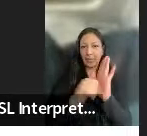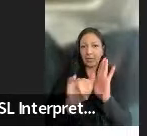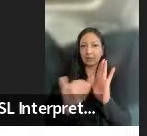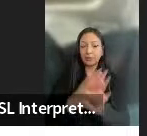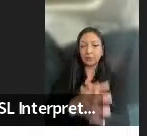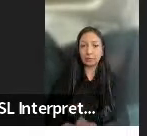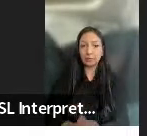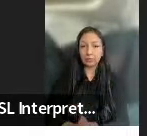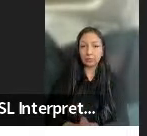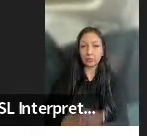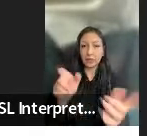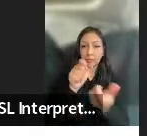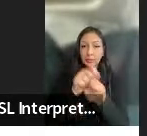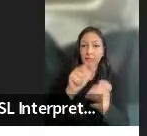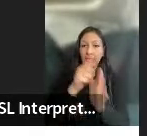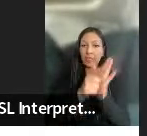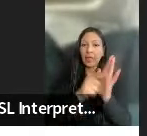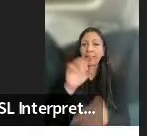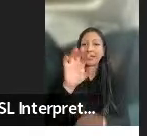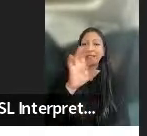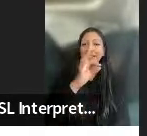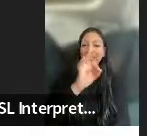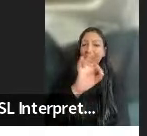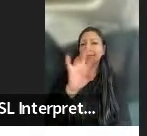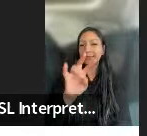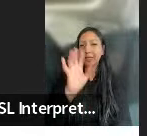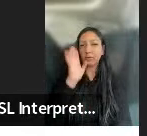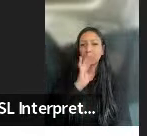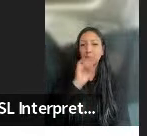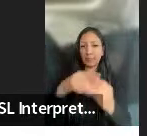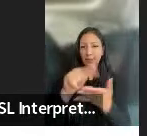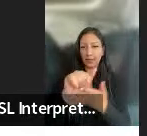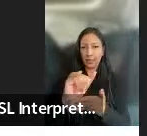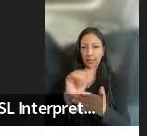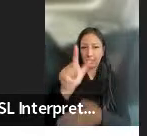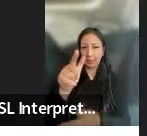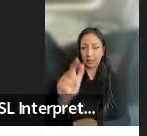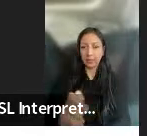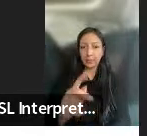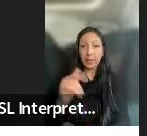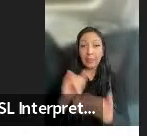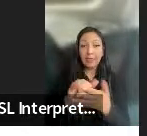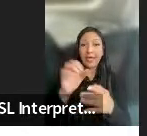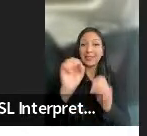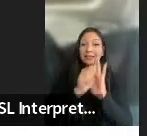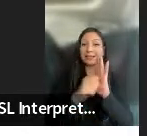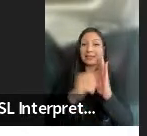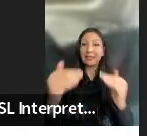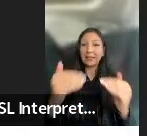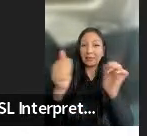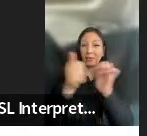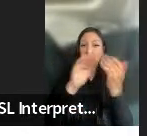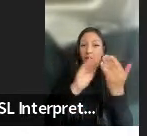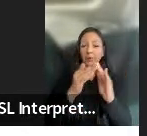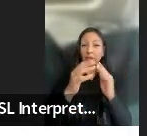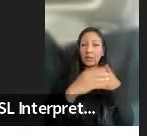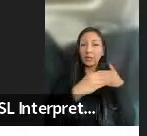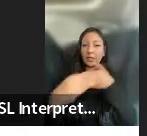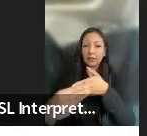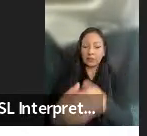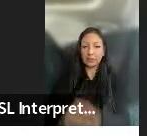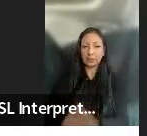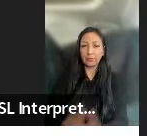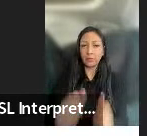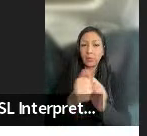in particular, Local Law 97. We'll speak about that a little bit. And at the state level with the Community Leadership and